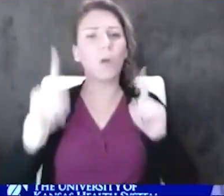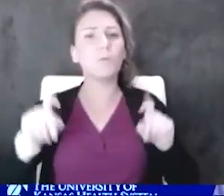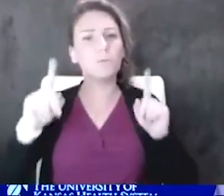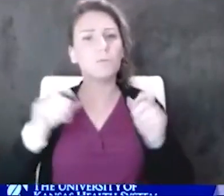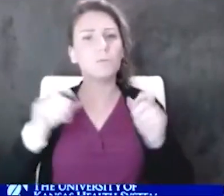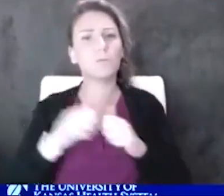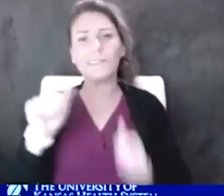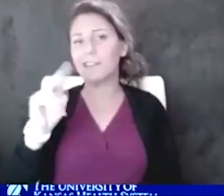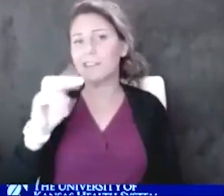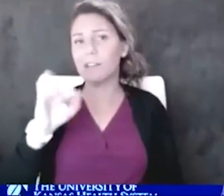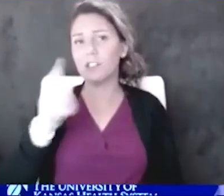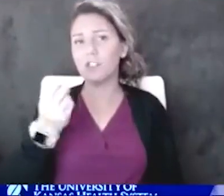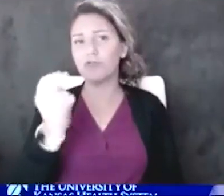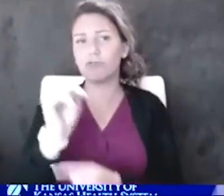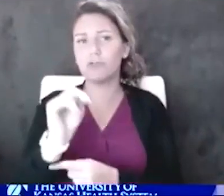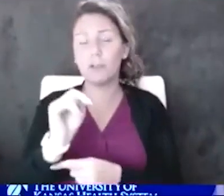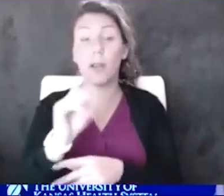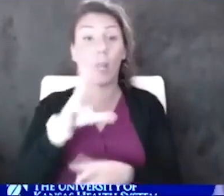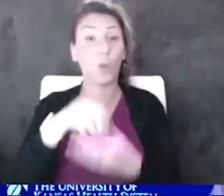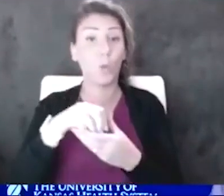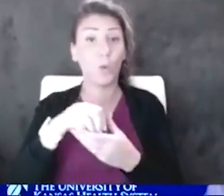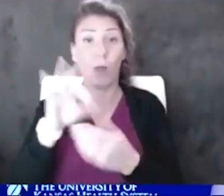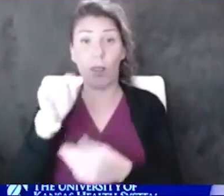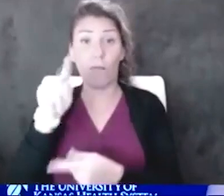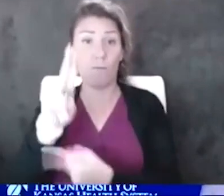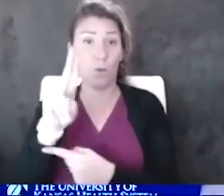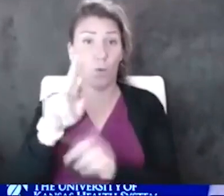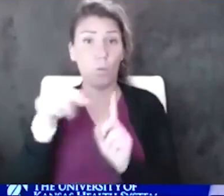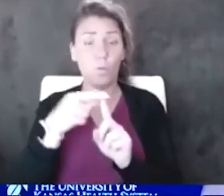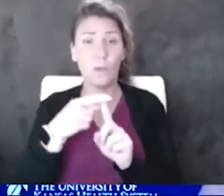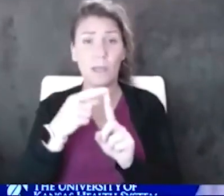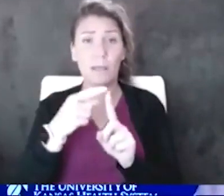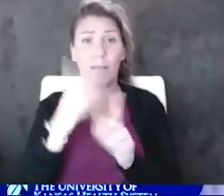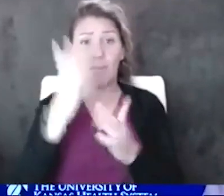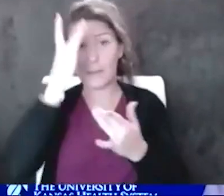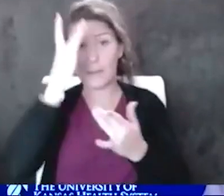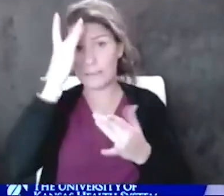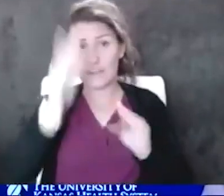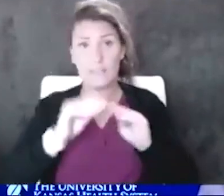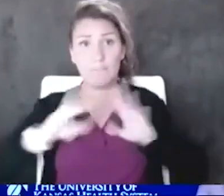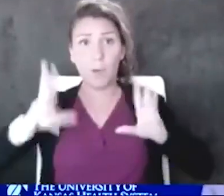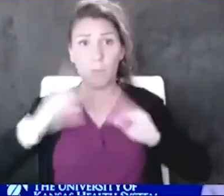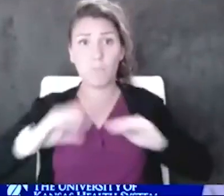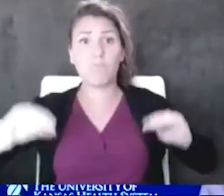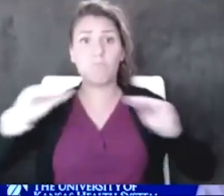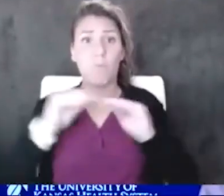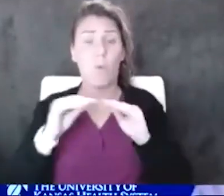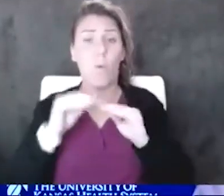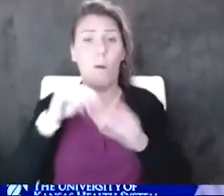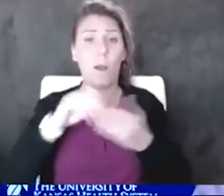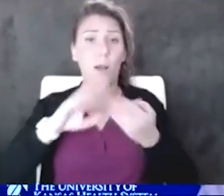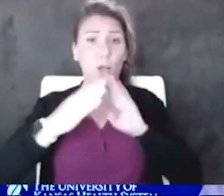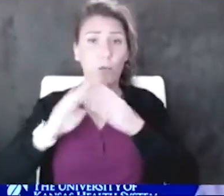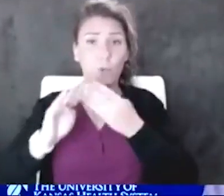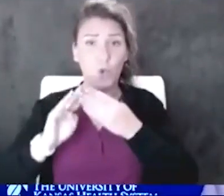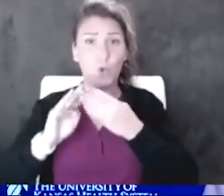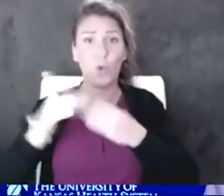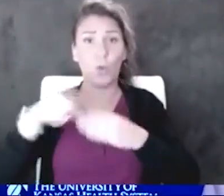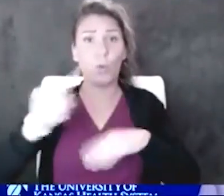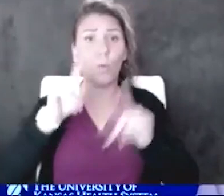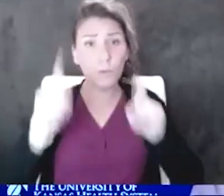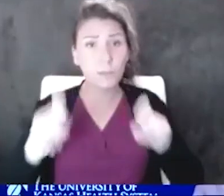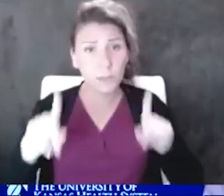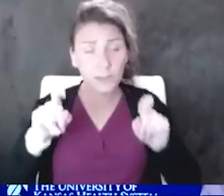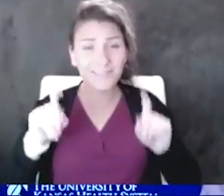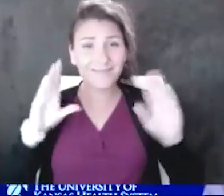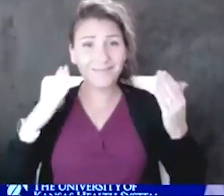including influenza tests, is that when the disease spread is more prevalent in a community, those tests seem to be more